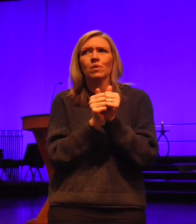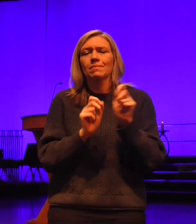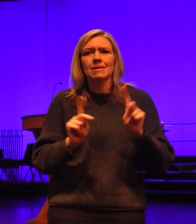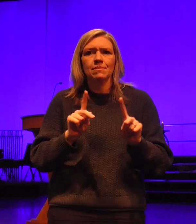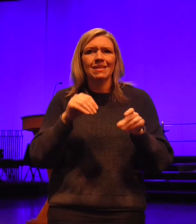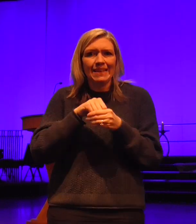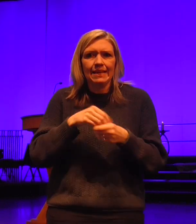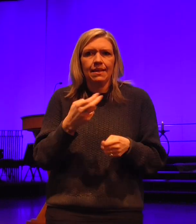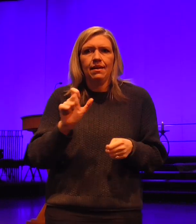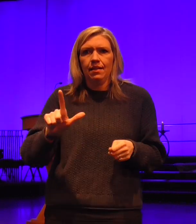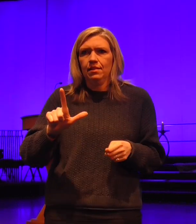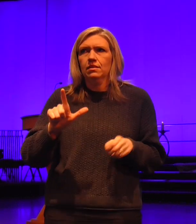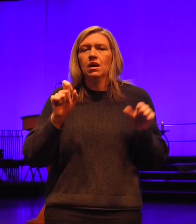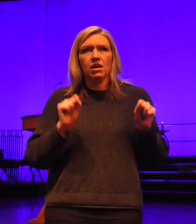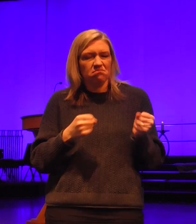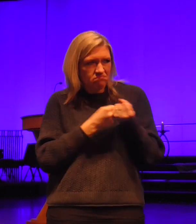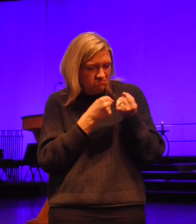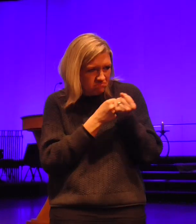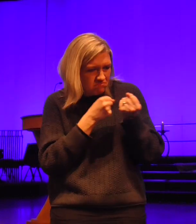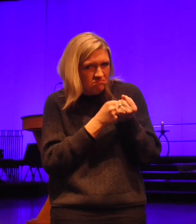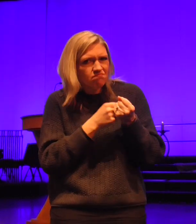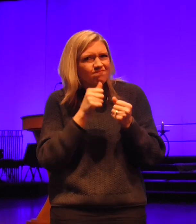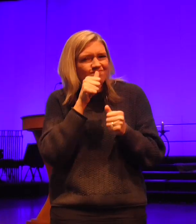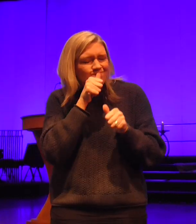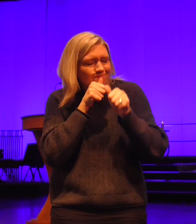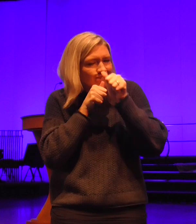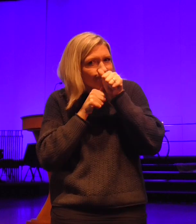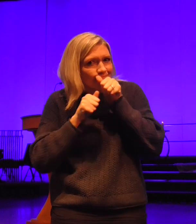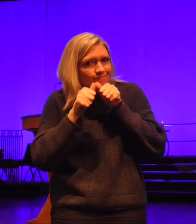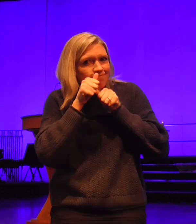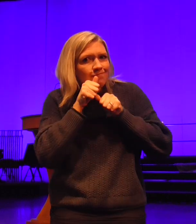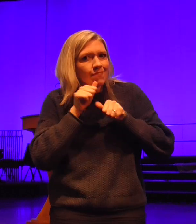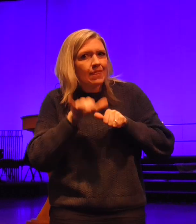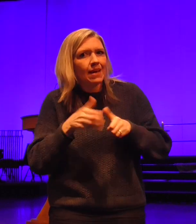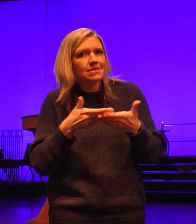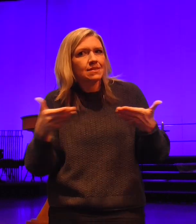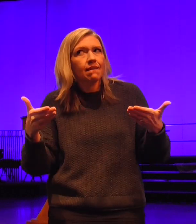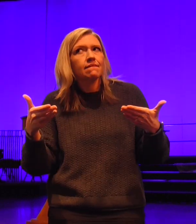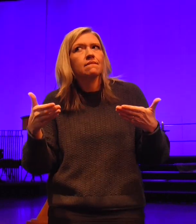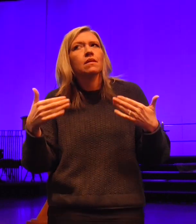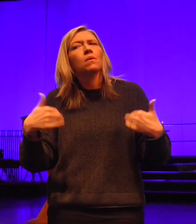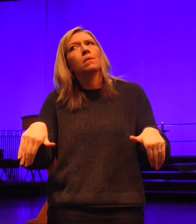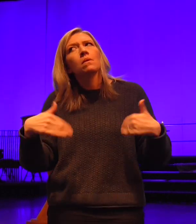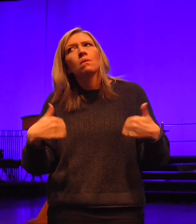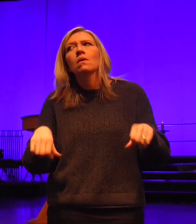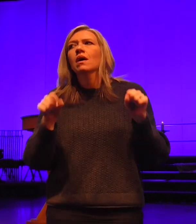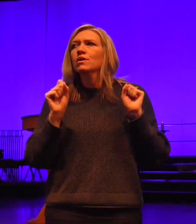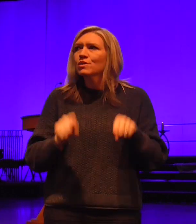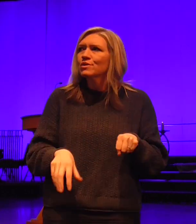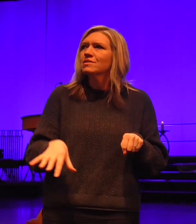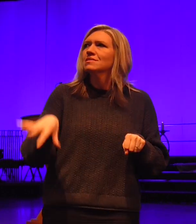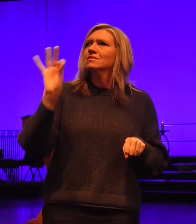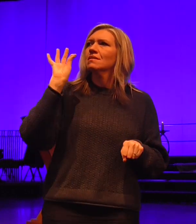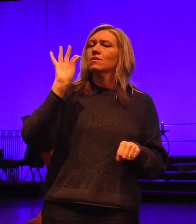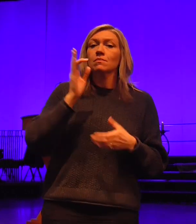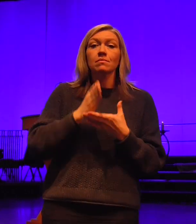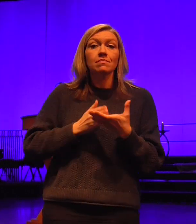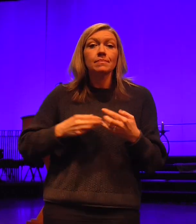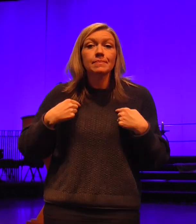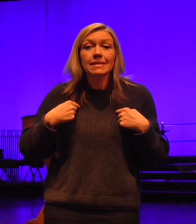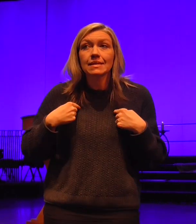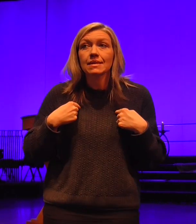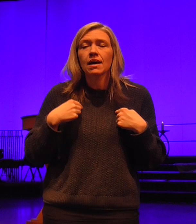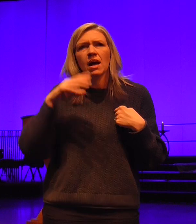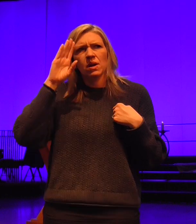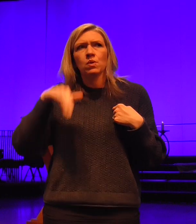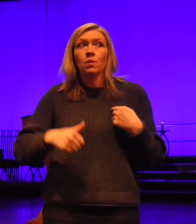walking through that stuff. And then I could also discover the aspect of me that I know